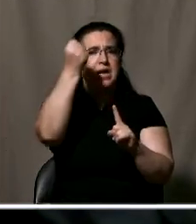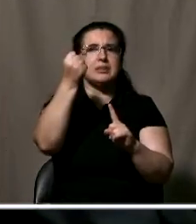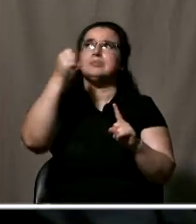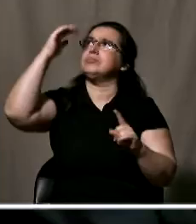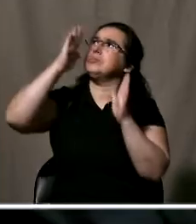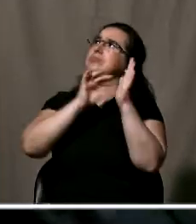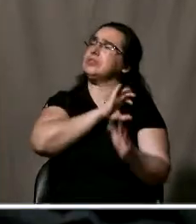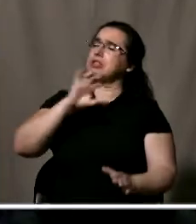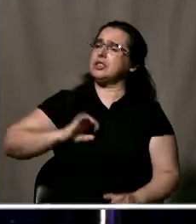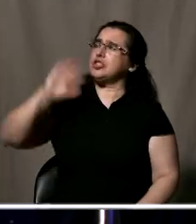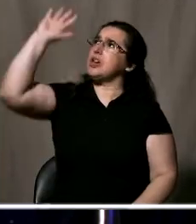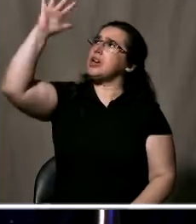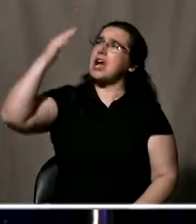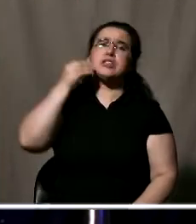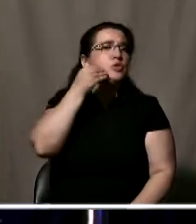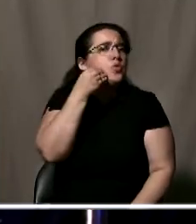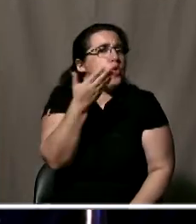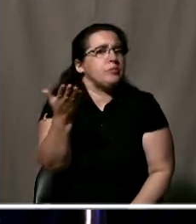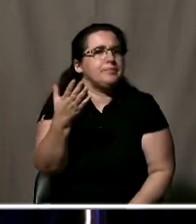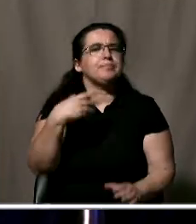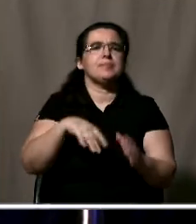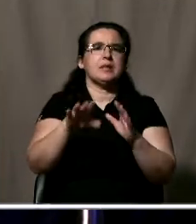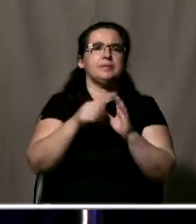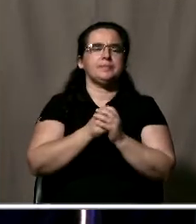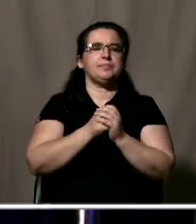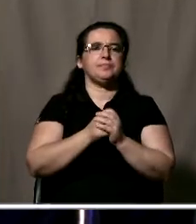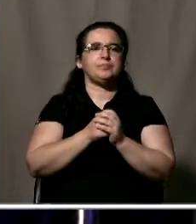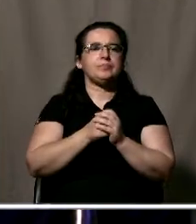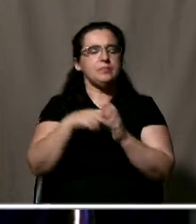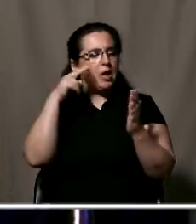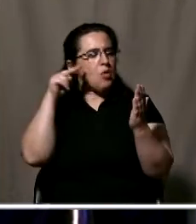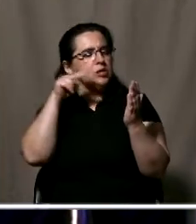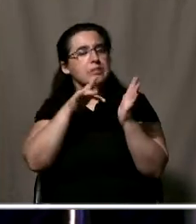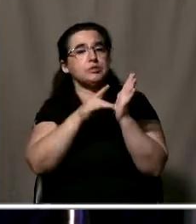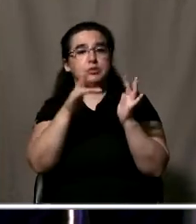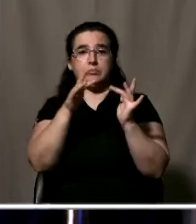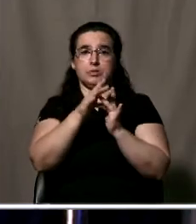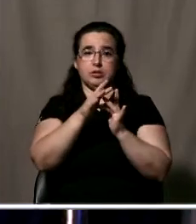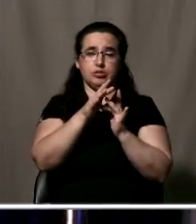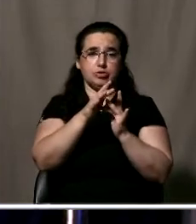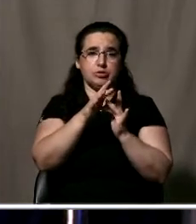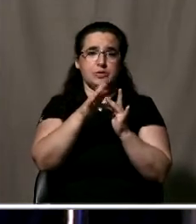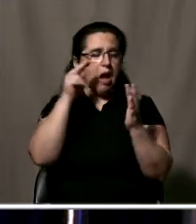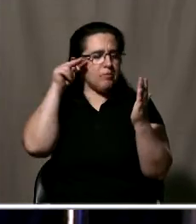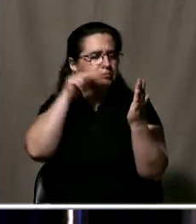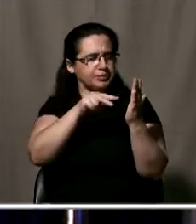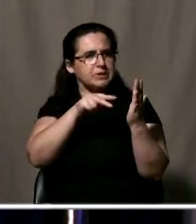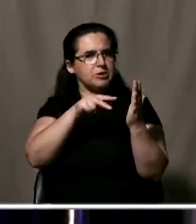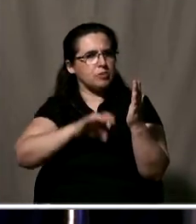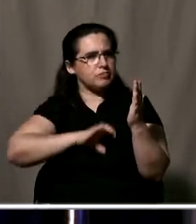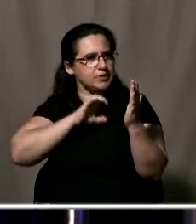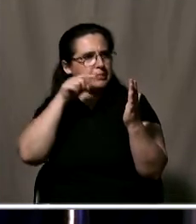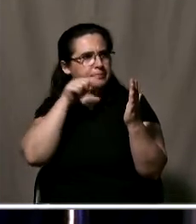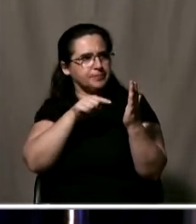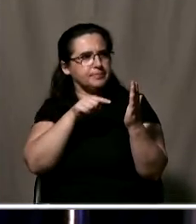Hebrews 12, verse 2. Hebreus capítulo 12, versículo 2. Looking unto Jesus. Olhando firmemente para Jesus. The author and finisher